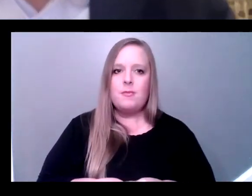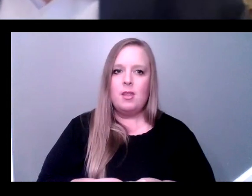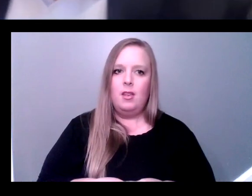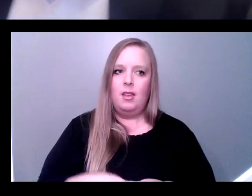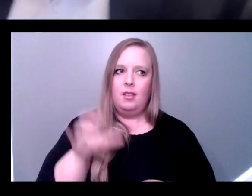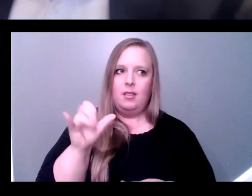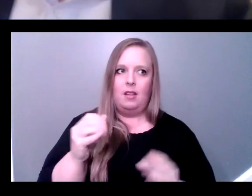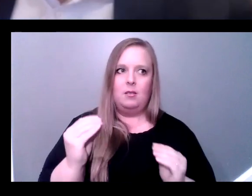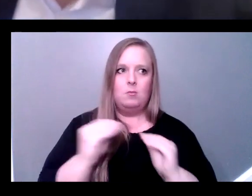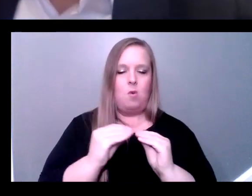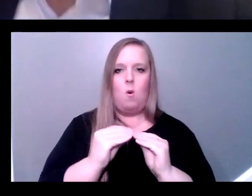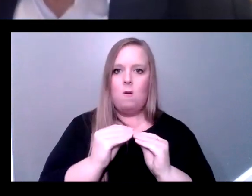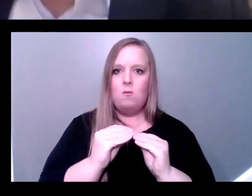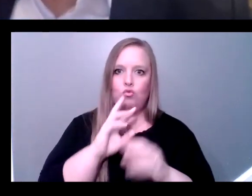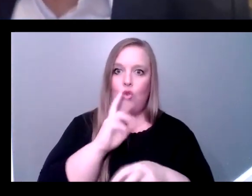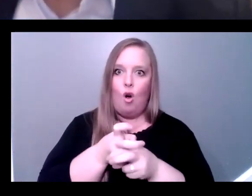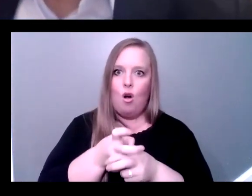just a moment.